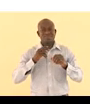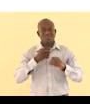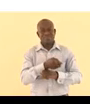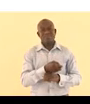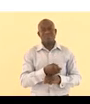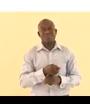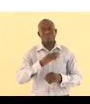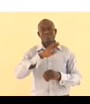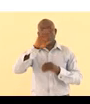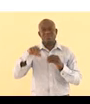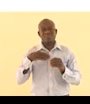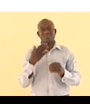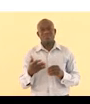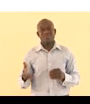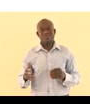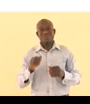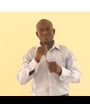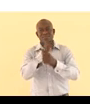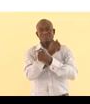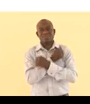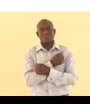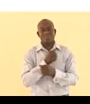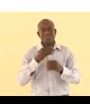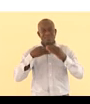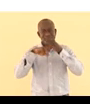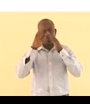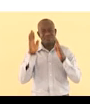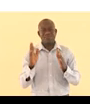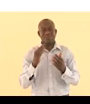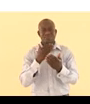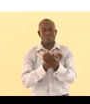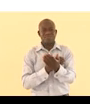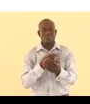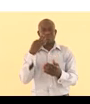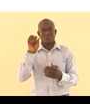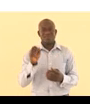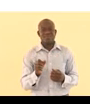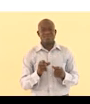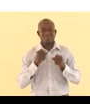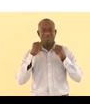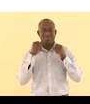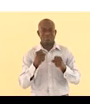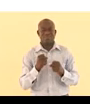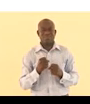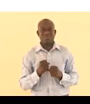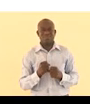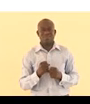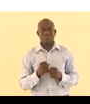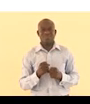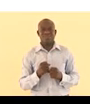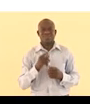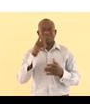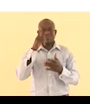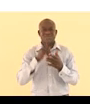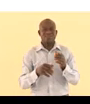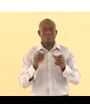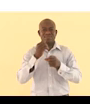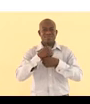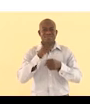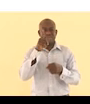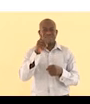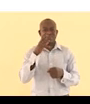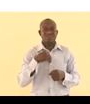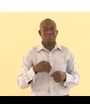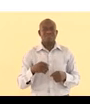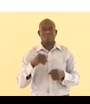things. Love is the prophet's source of energy. The source of energy of the prophet. What makes